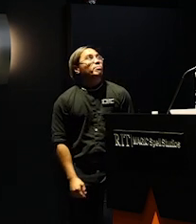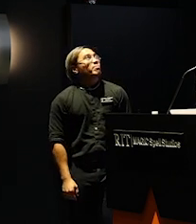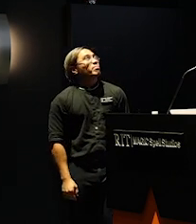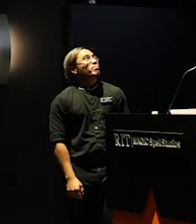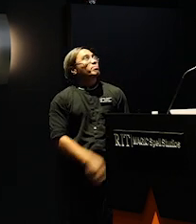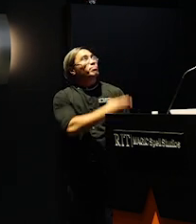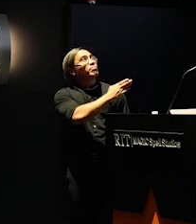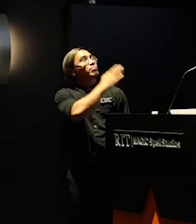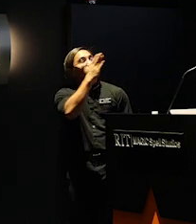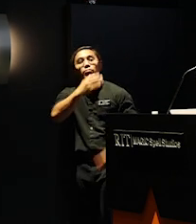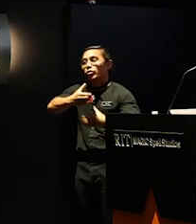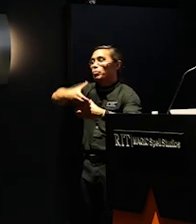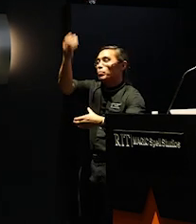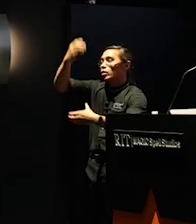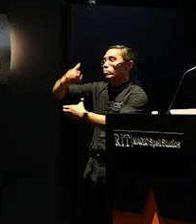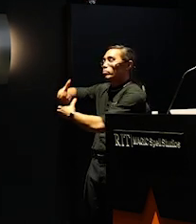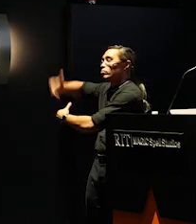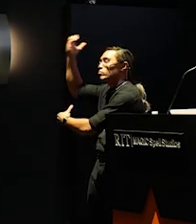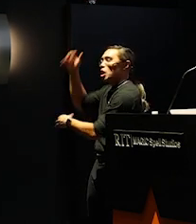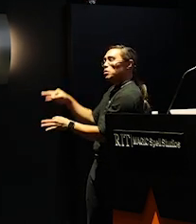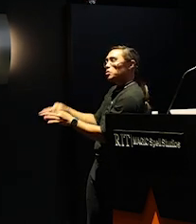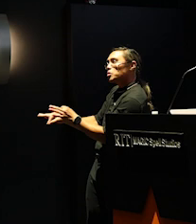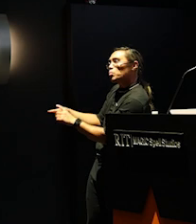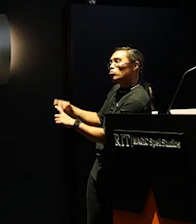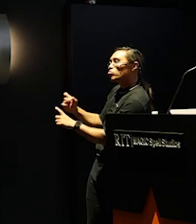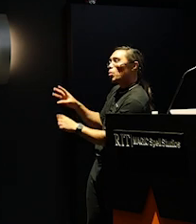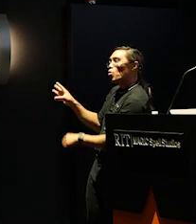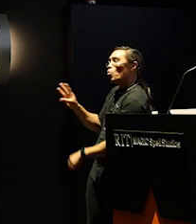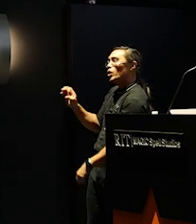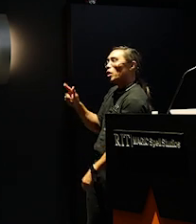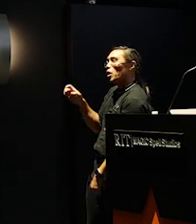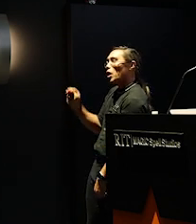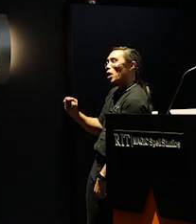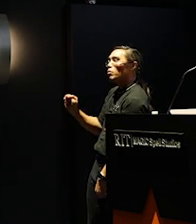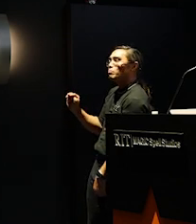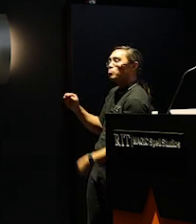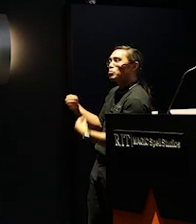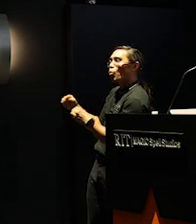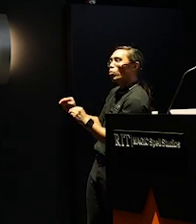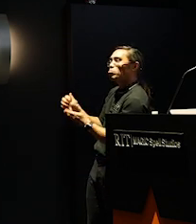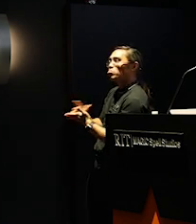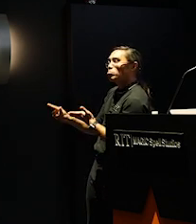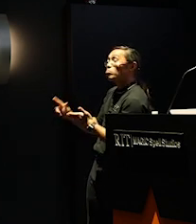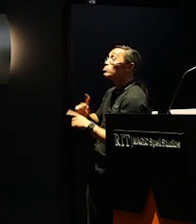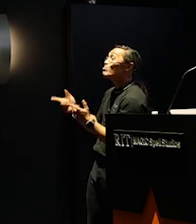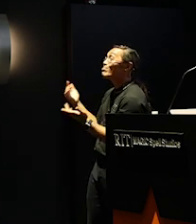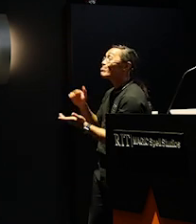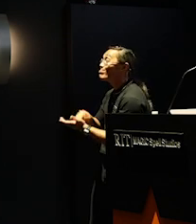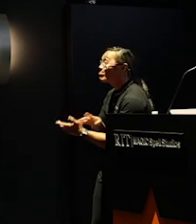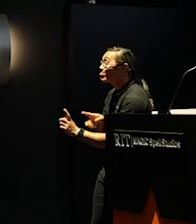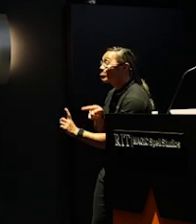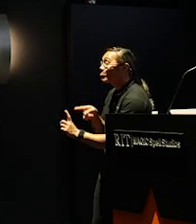Elm. But the mixture of that stuff makes a cool place. Somewhere around that time,